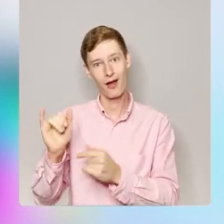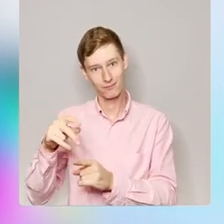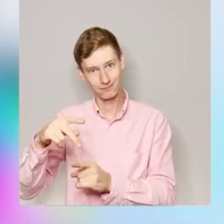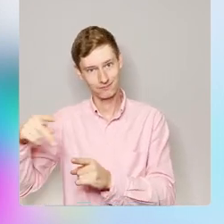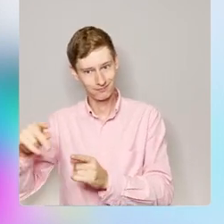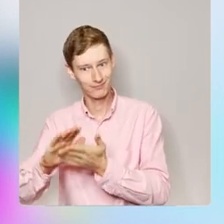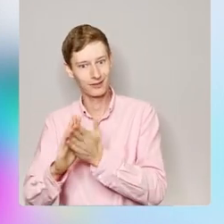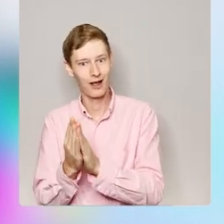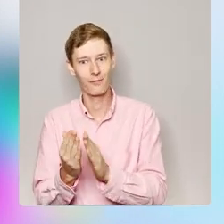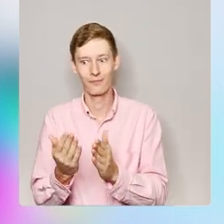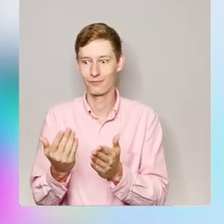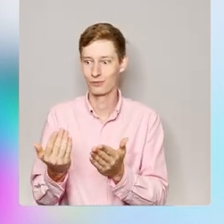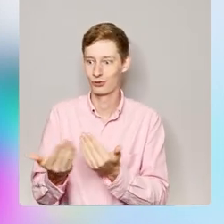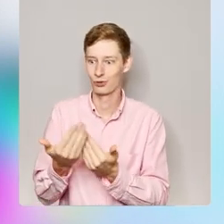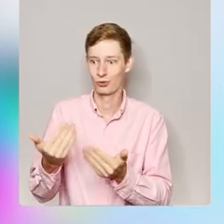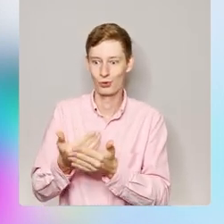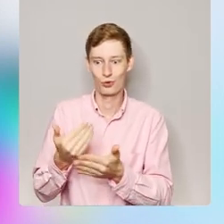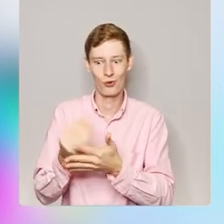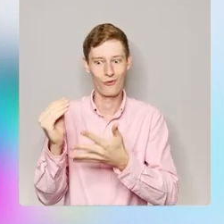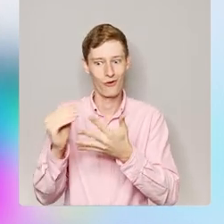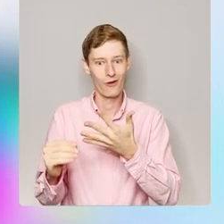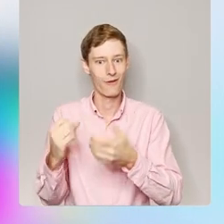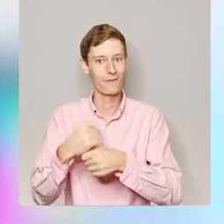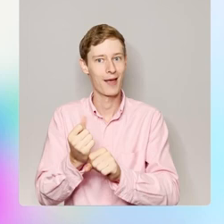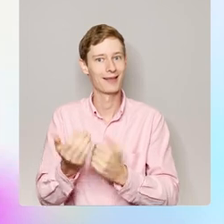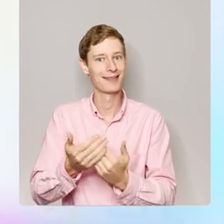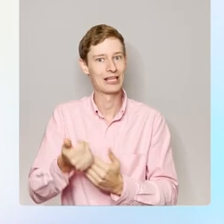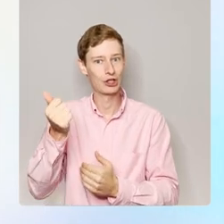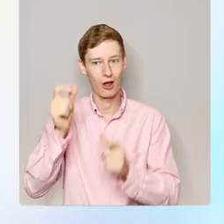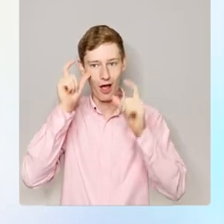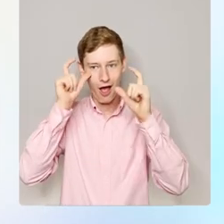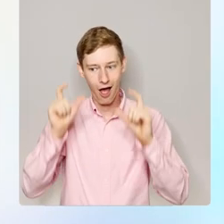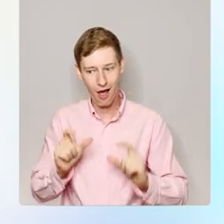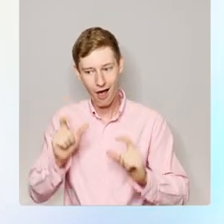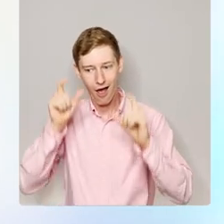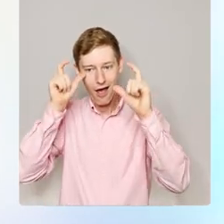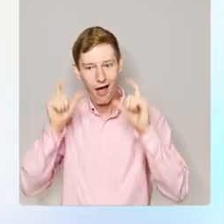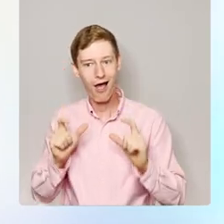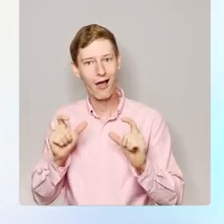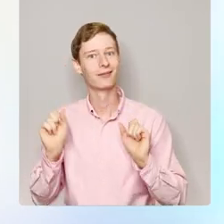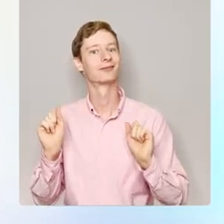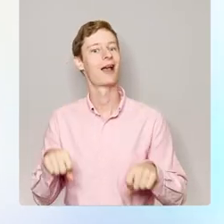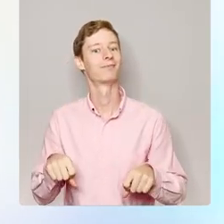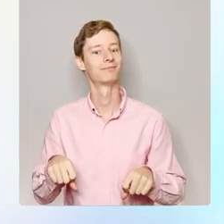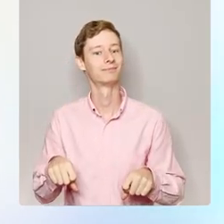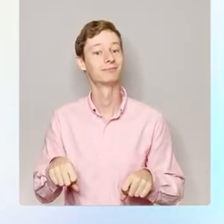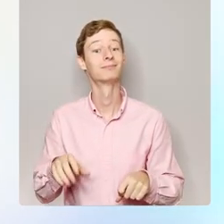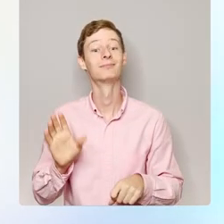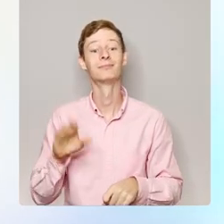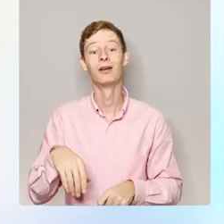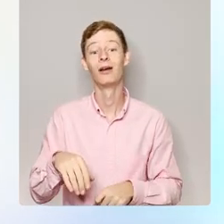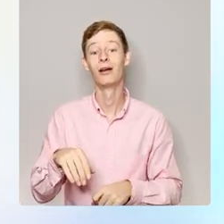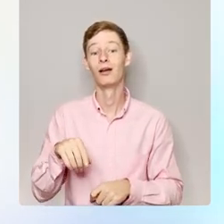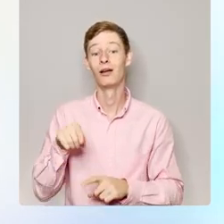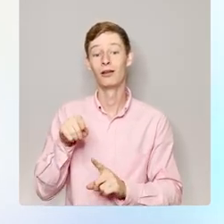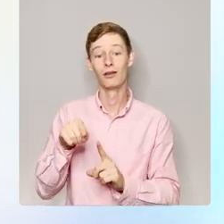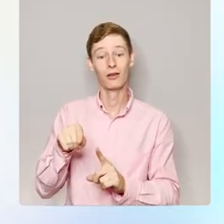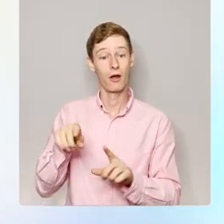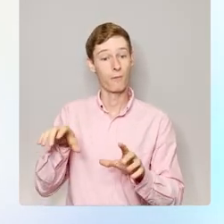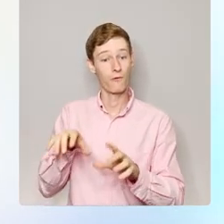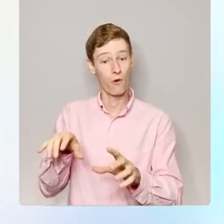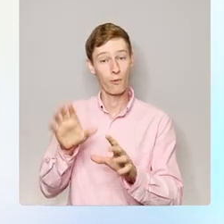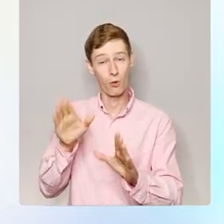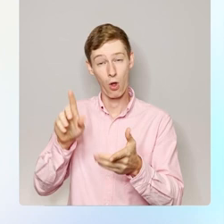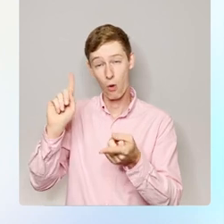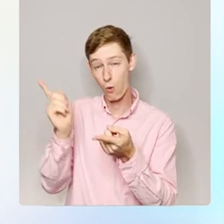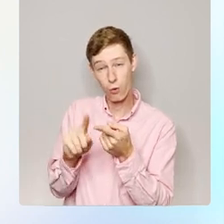switching between your engine and your headset much easier. We're launching input forwarding to minimize the time you have to